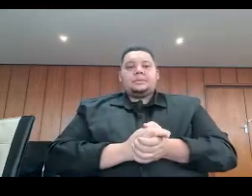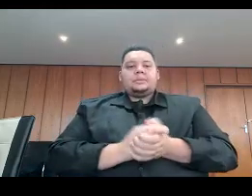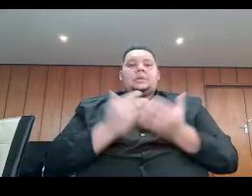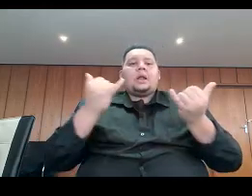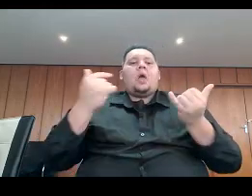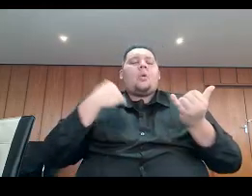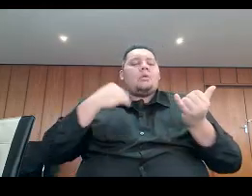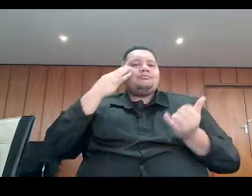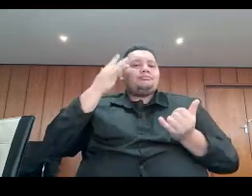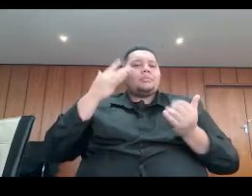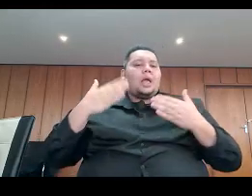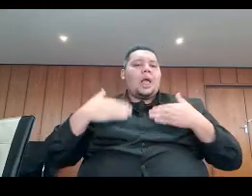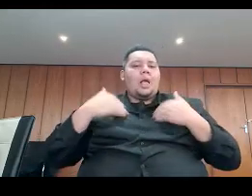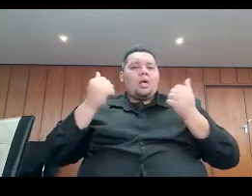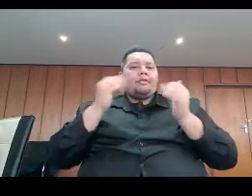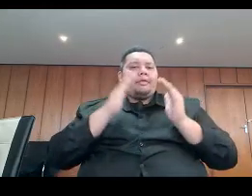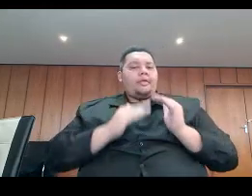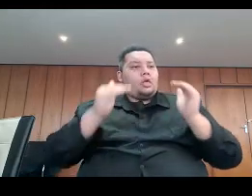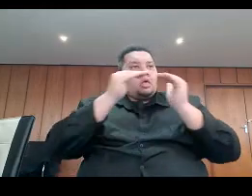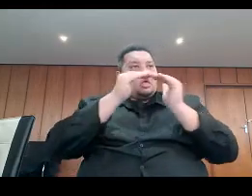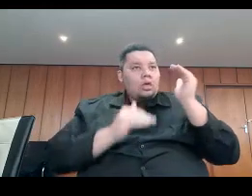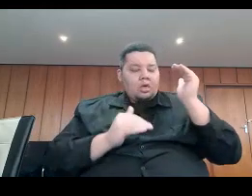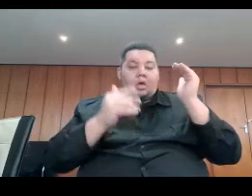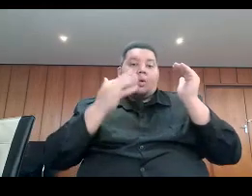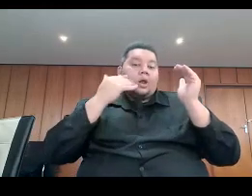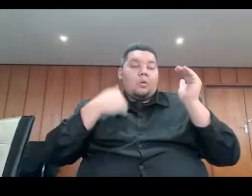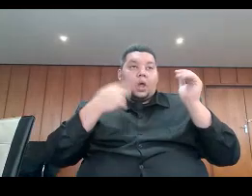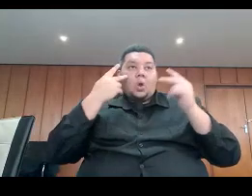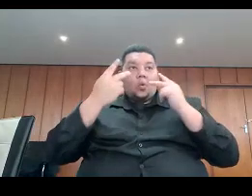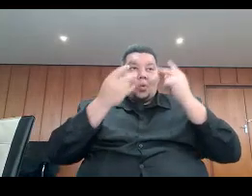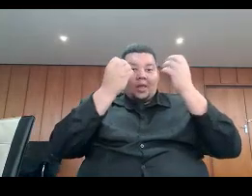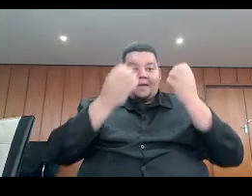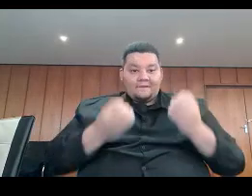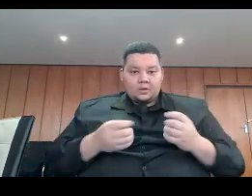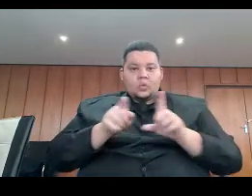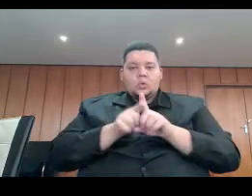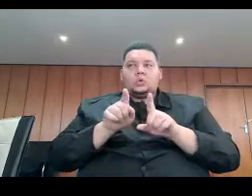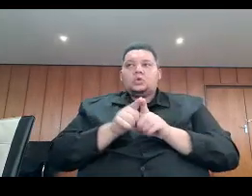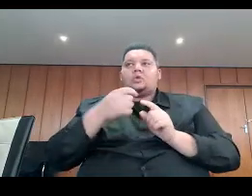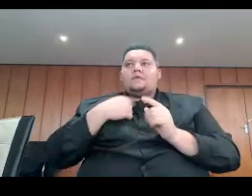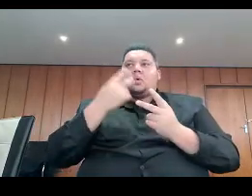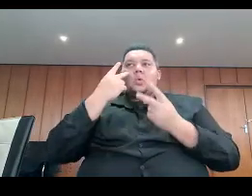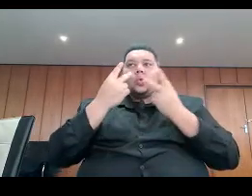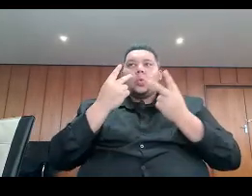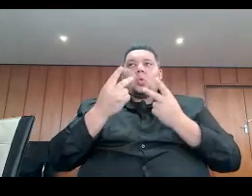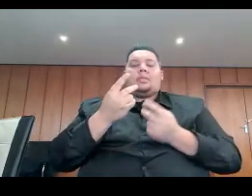inequities, and we started with the data, and if you look at the missingbillion.org